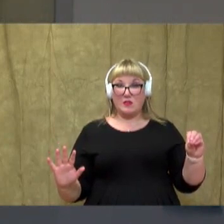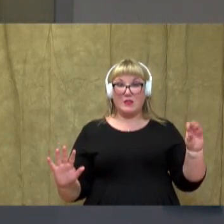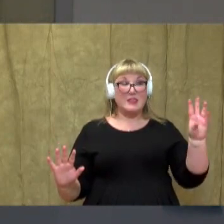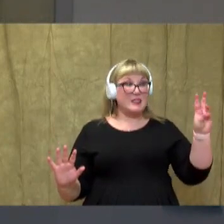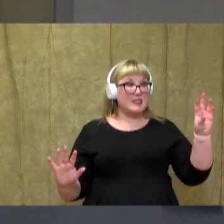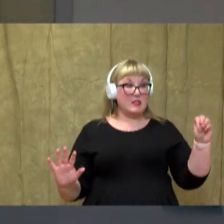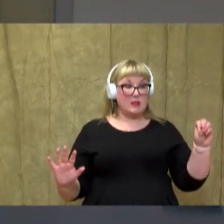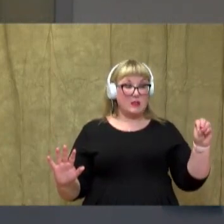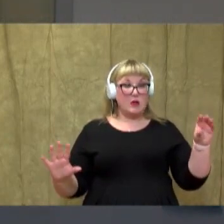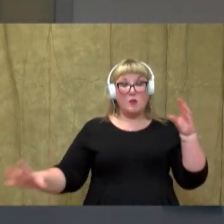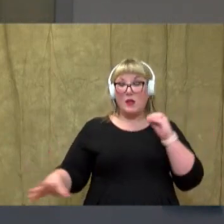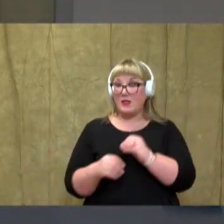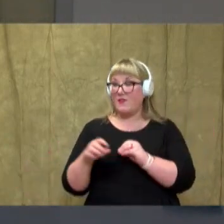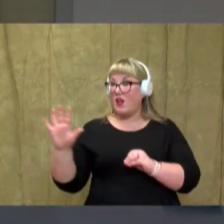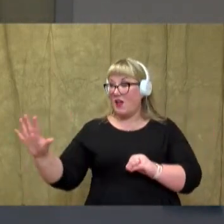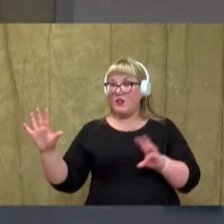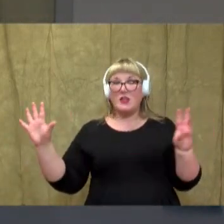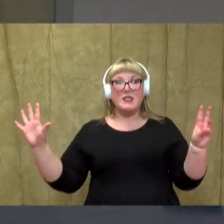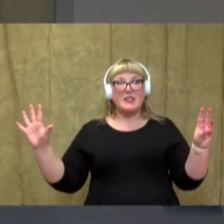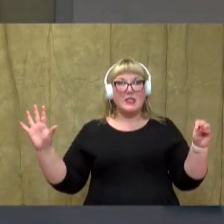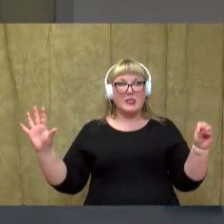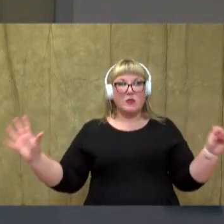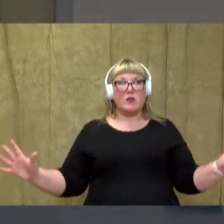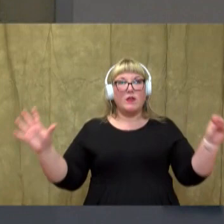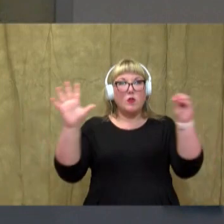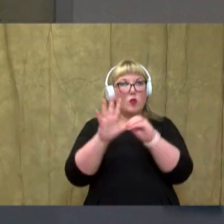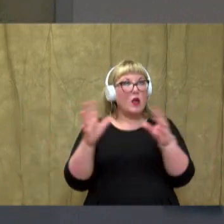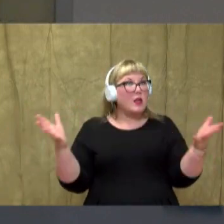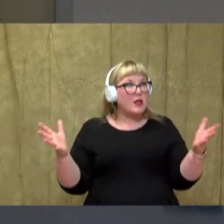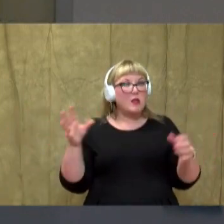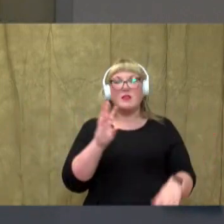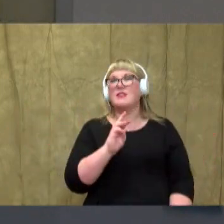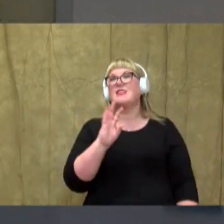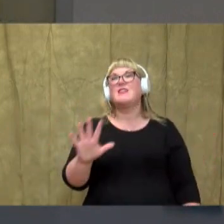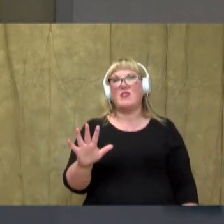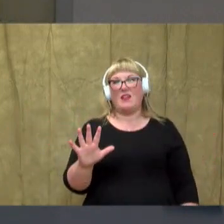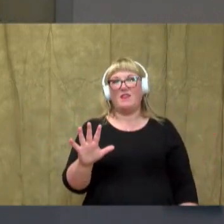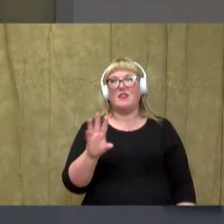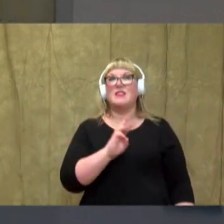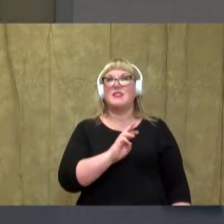So 60 plus 5 gives us 65.